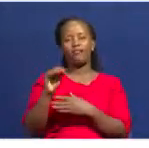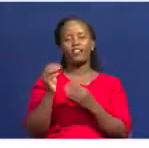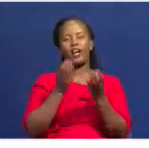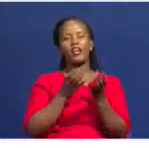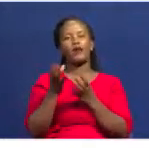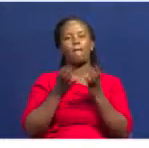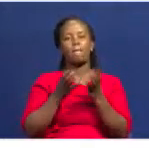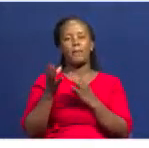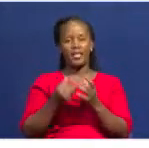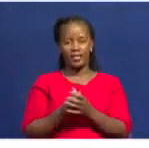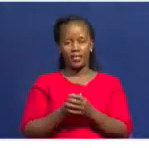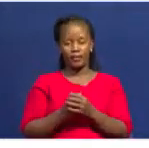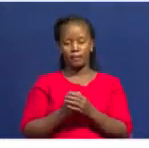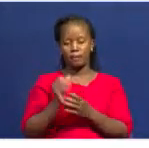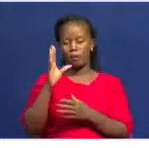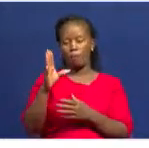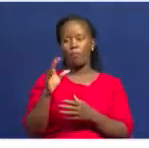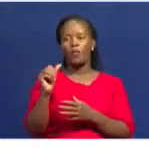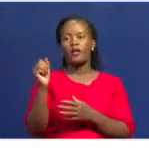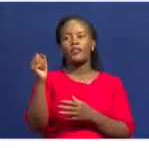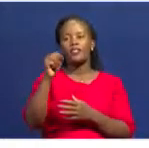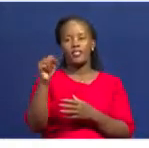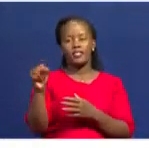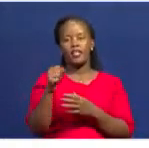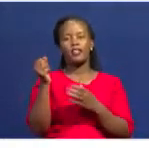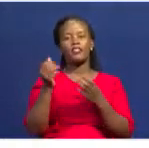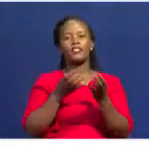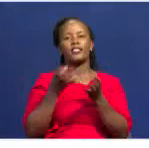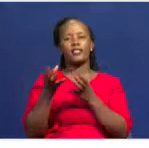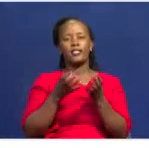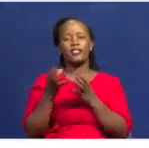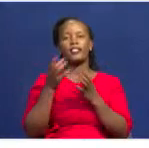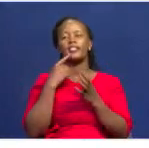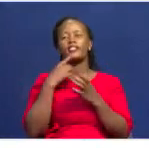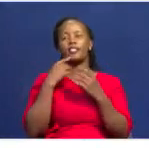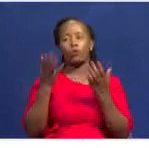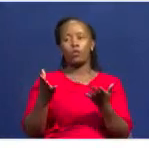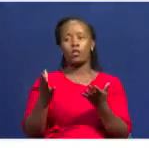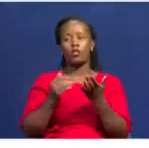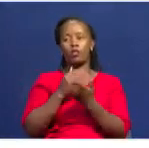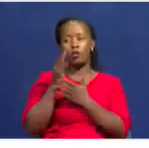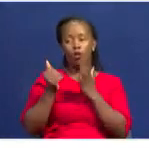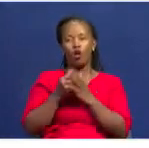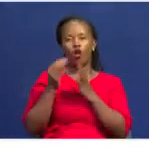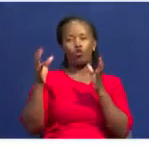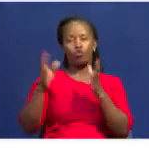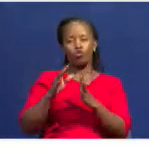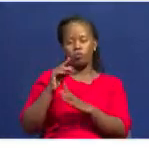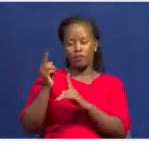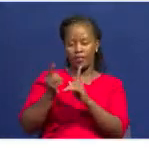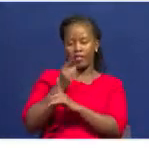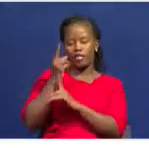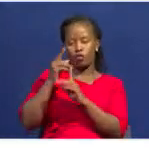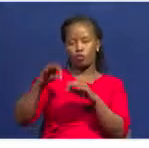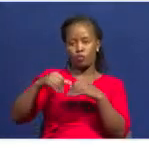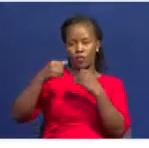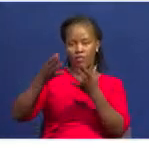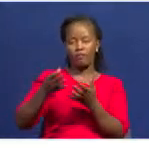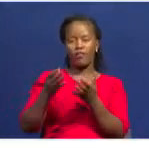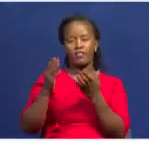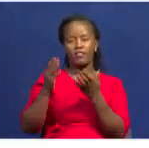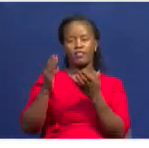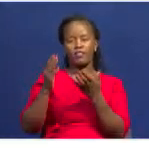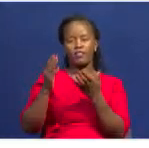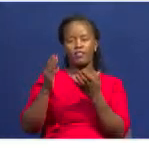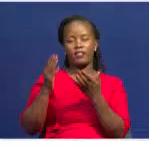and Industry Cabinet Secretary Rebecca Miano says startups will be offered seed capital, capacity building and linkages to markets